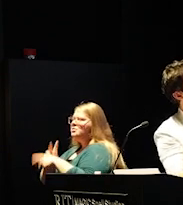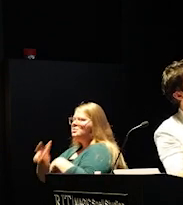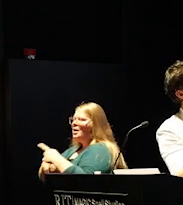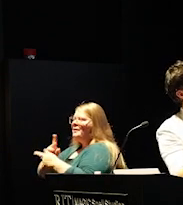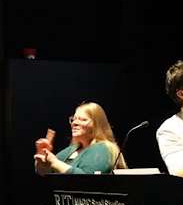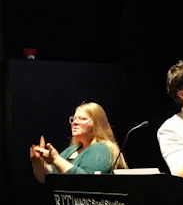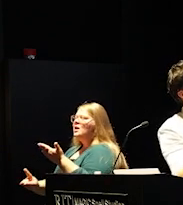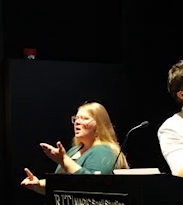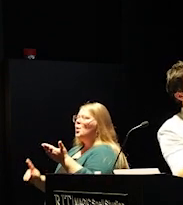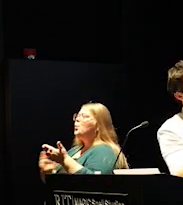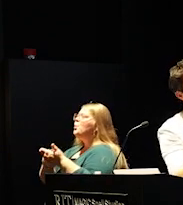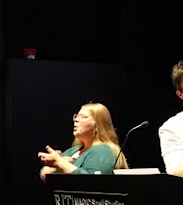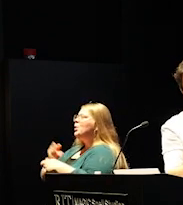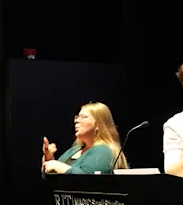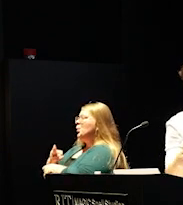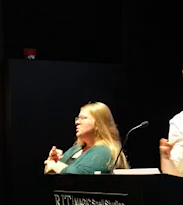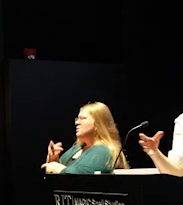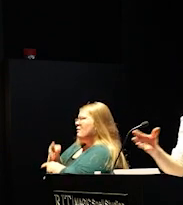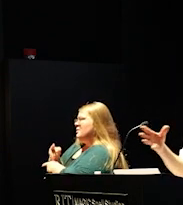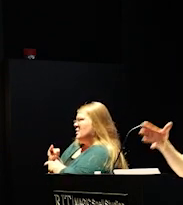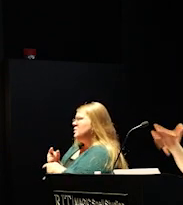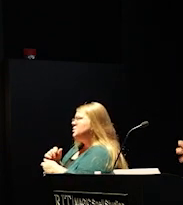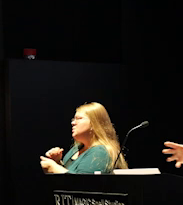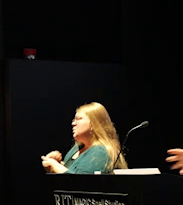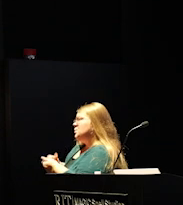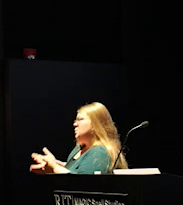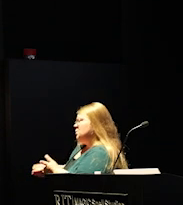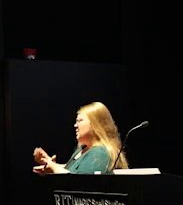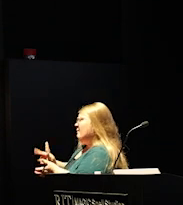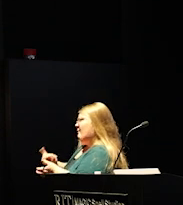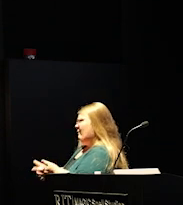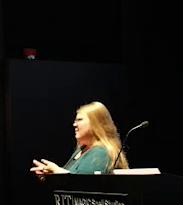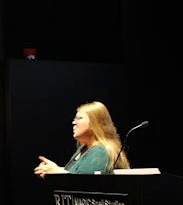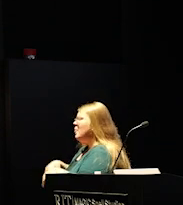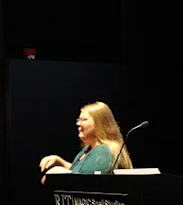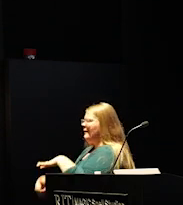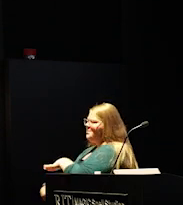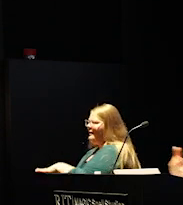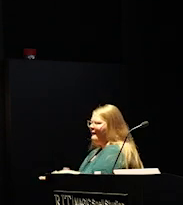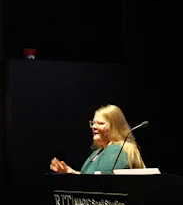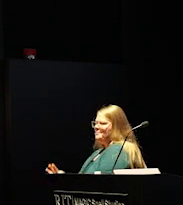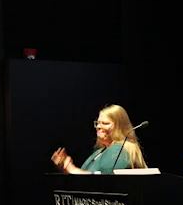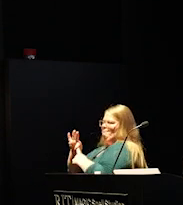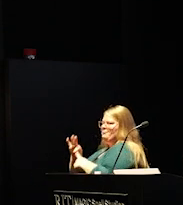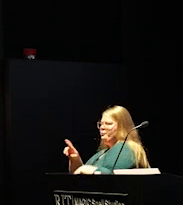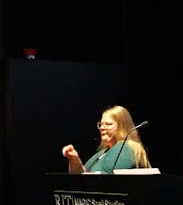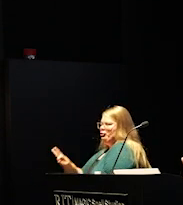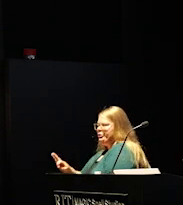the small amount of space we have. So you have this custom-built refrigerator in the basement that allows us